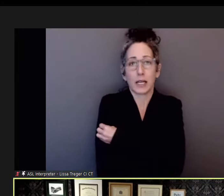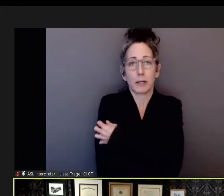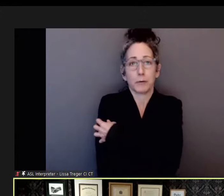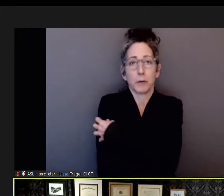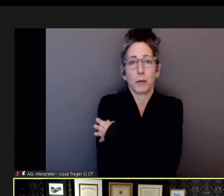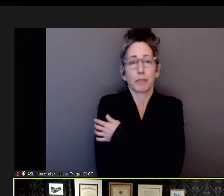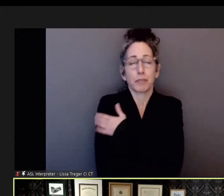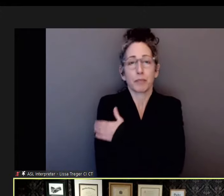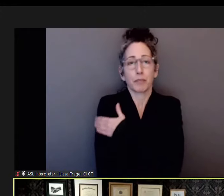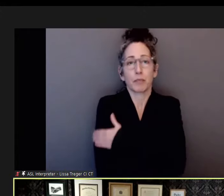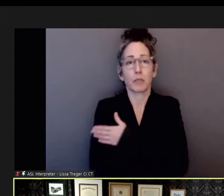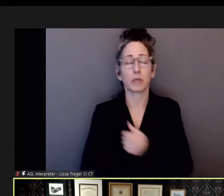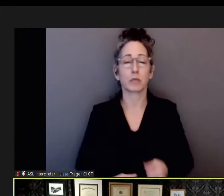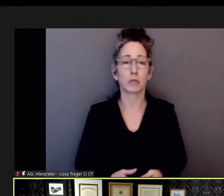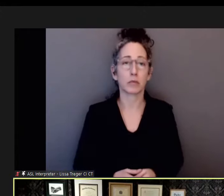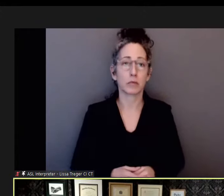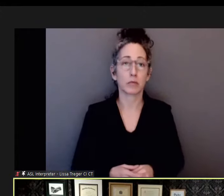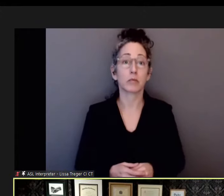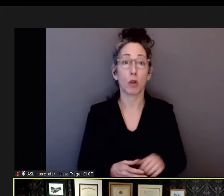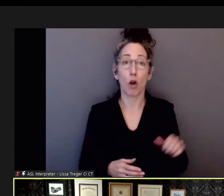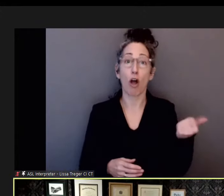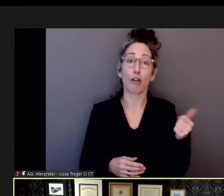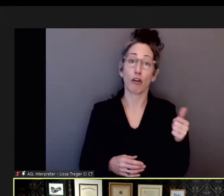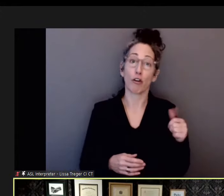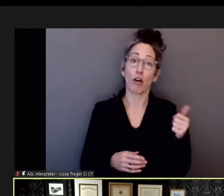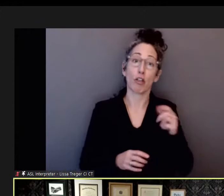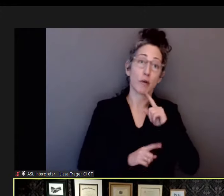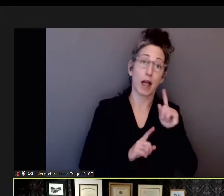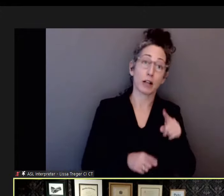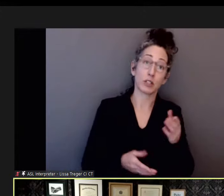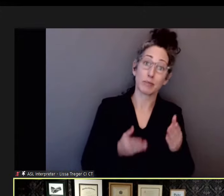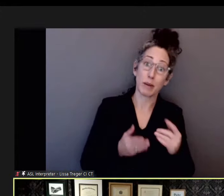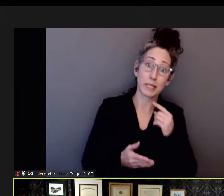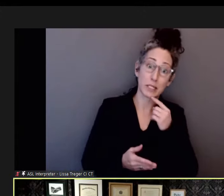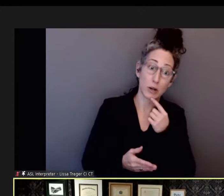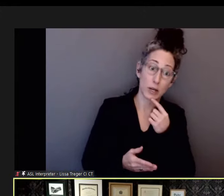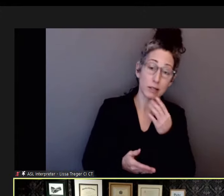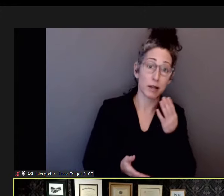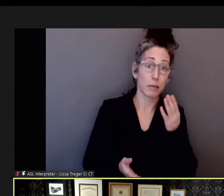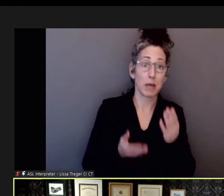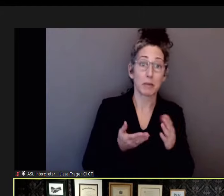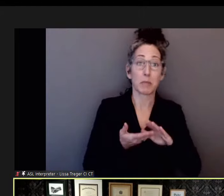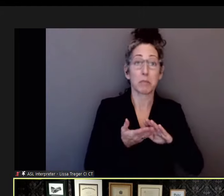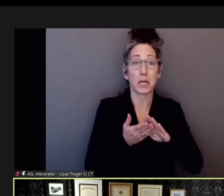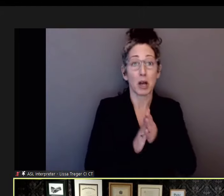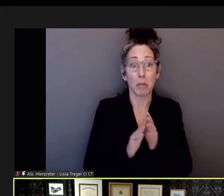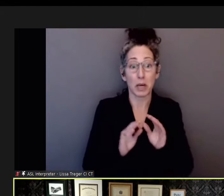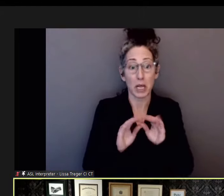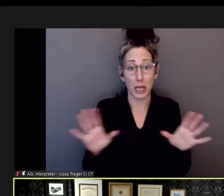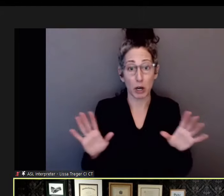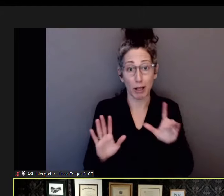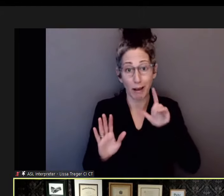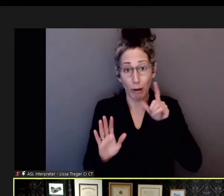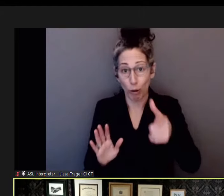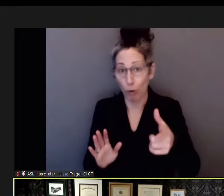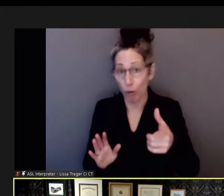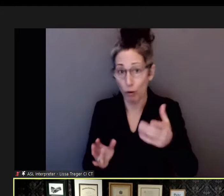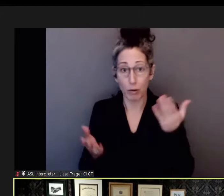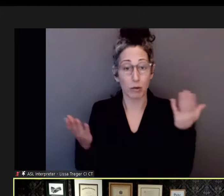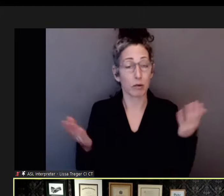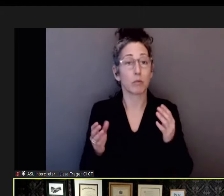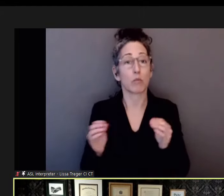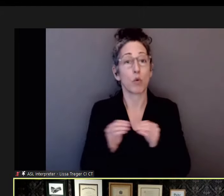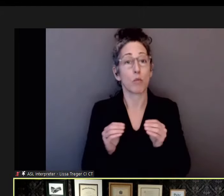were additional adverse reactions, some of which may be serious, may become apparent with more widespread use of the Moderna